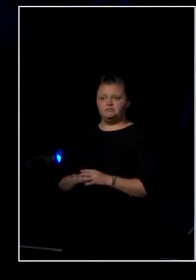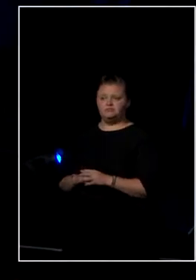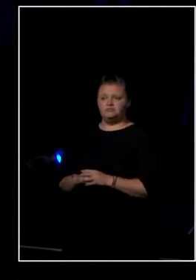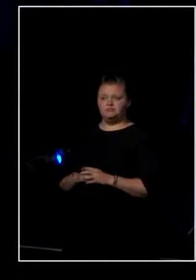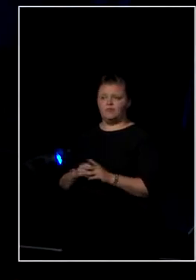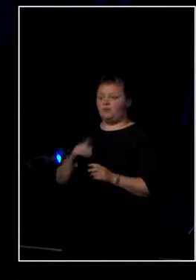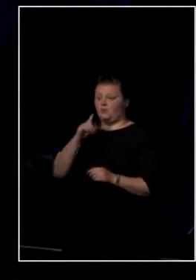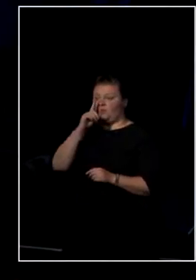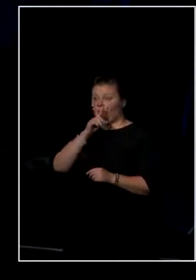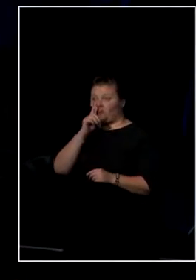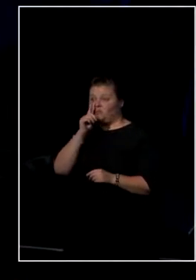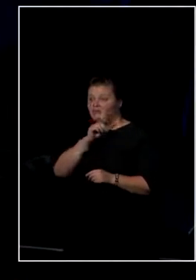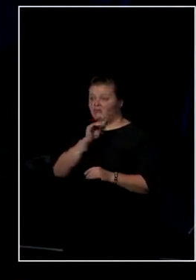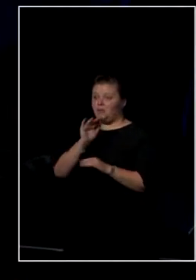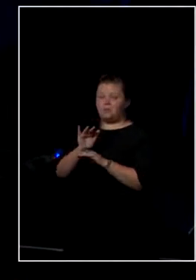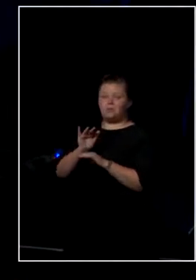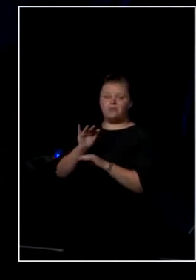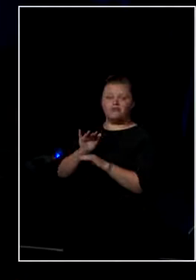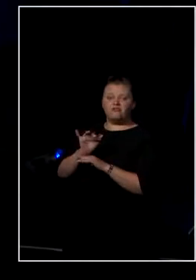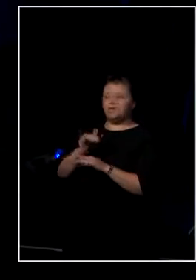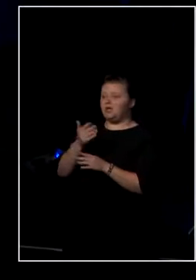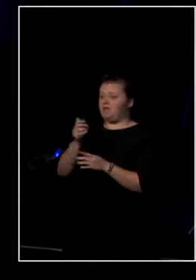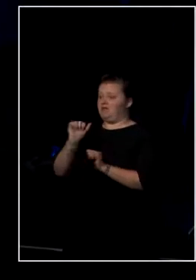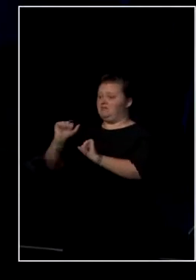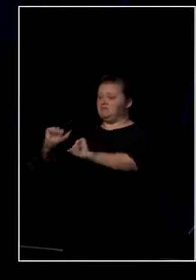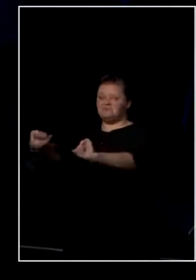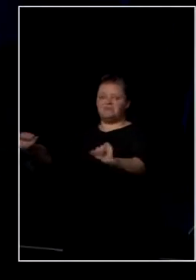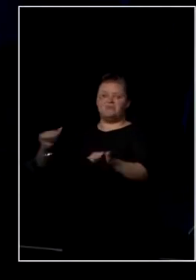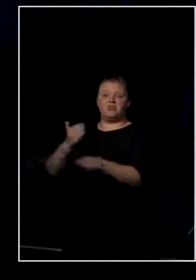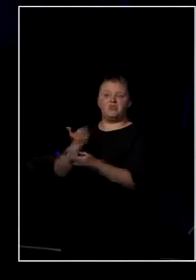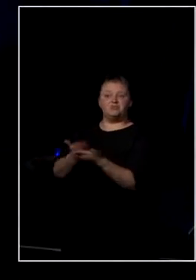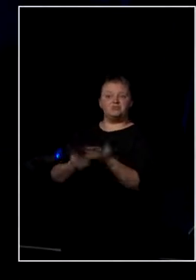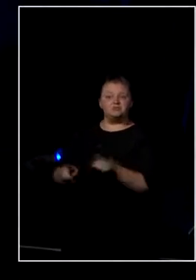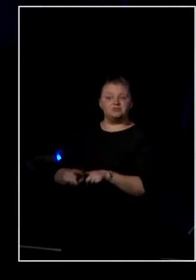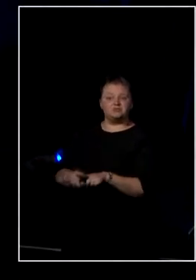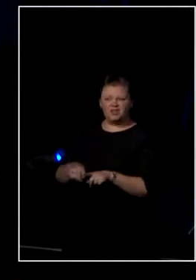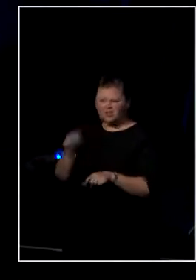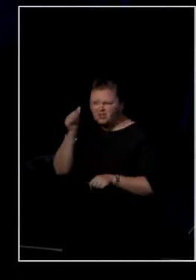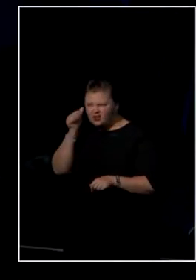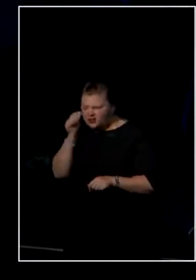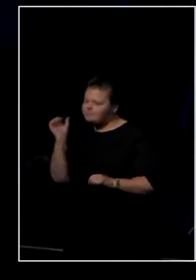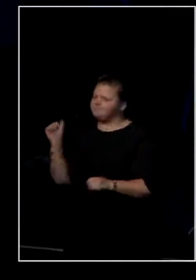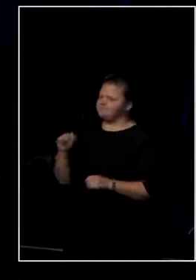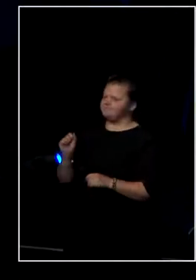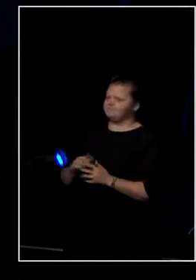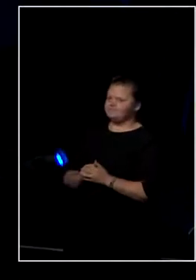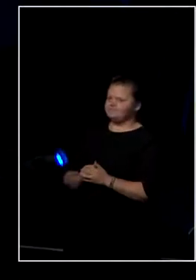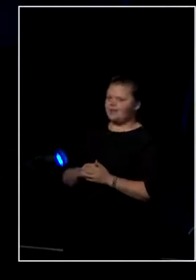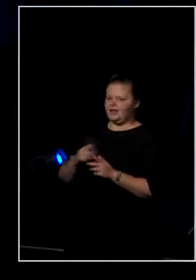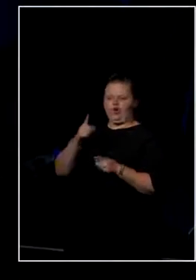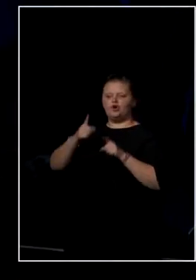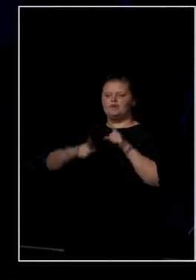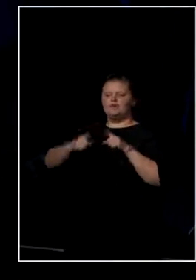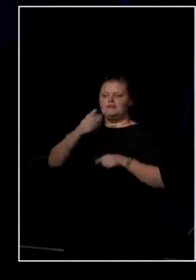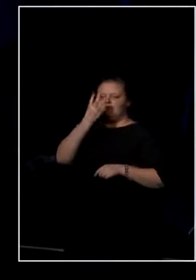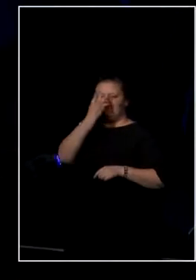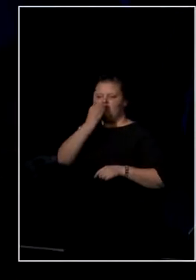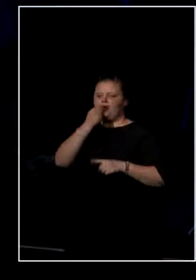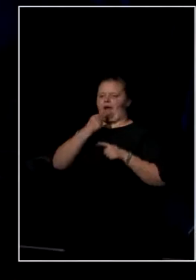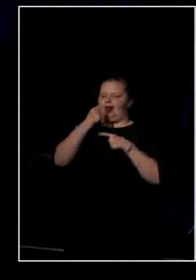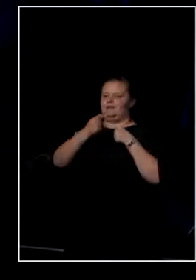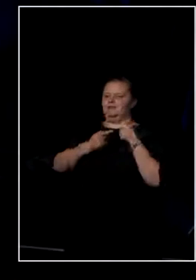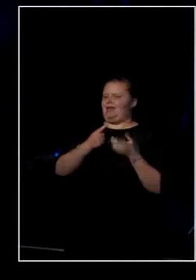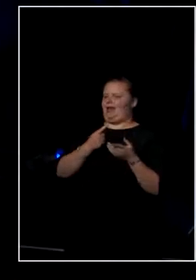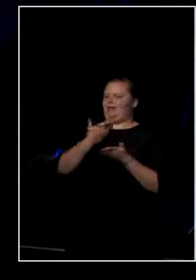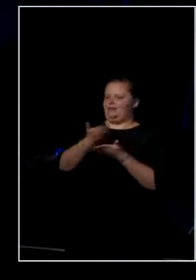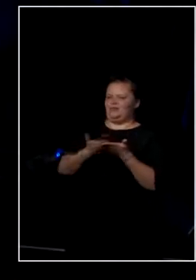people over there, if they want to tell their stories from over there, you know what I mean? Yeah. Yes, and sometimes pictures tell the story. The ones who